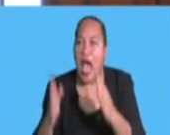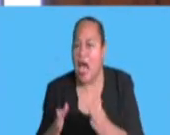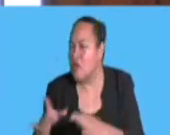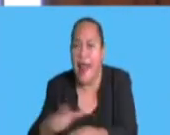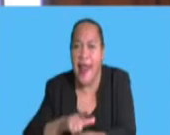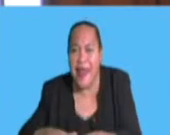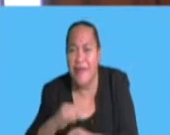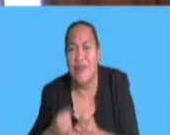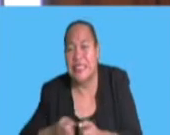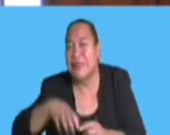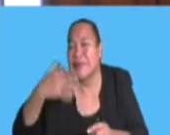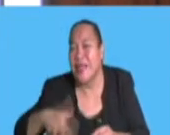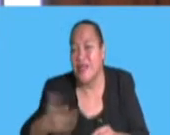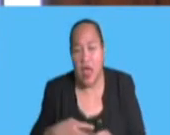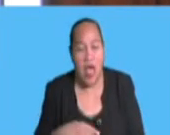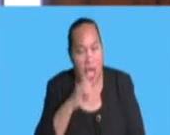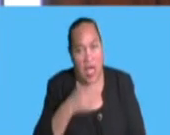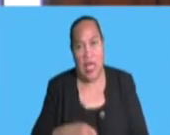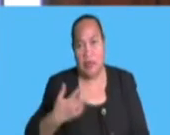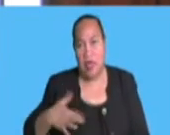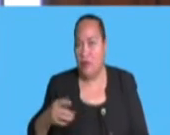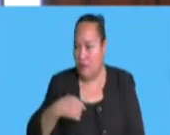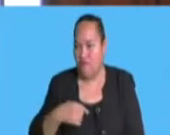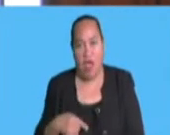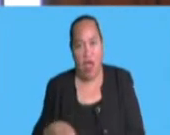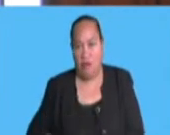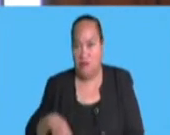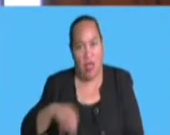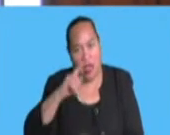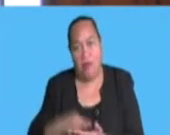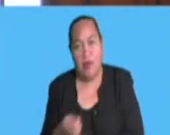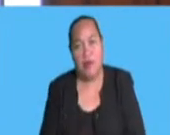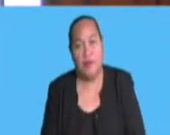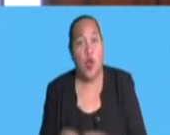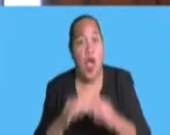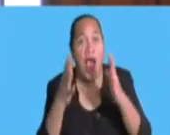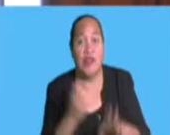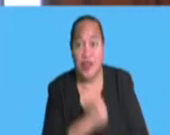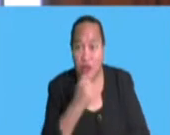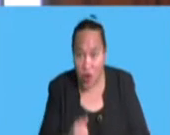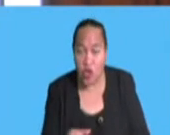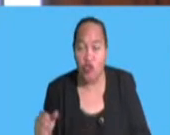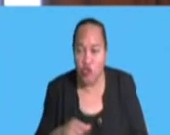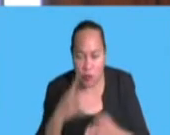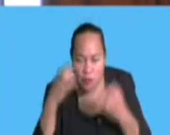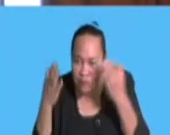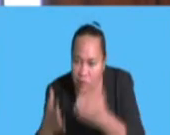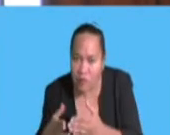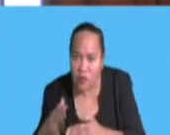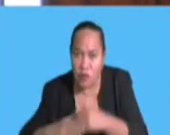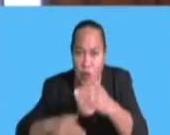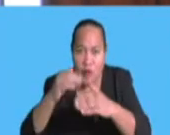expensive and unaffordable for most of our citizens. Housing Authority targets developed serviced land lots for